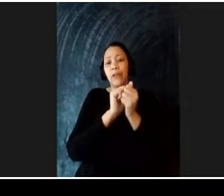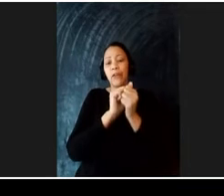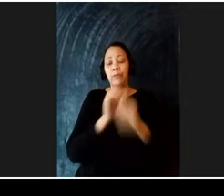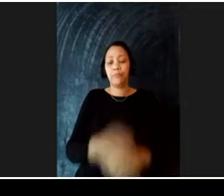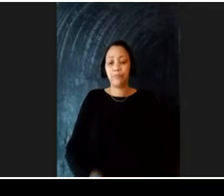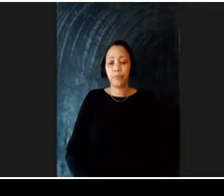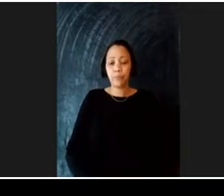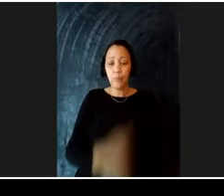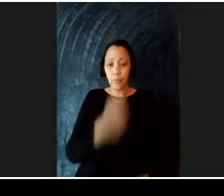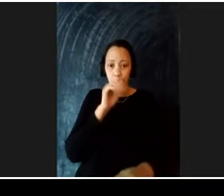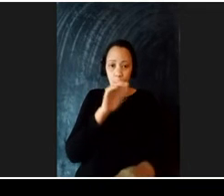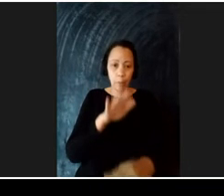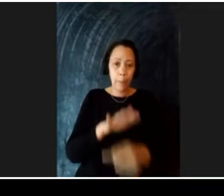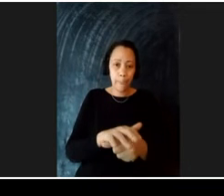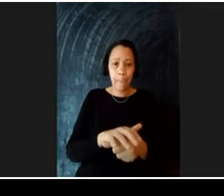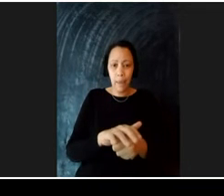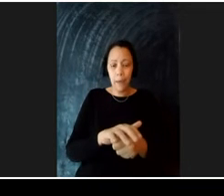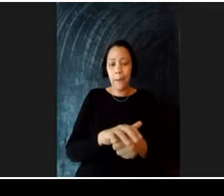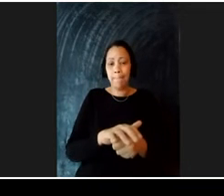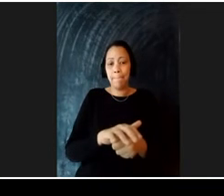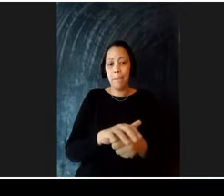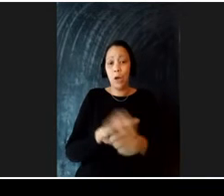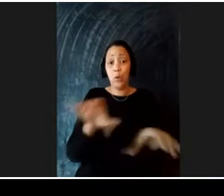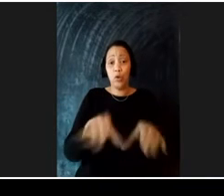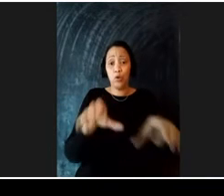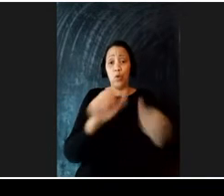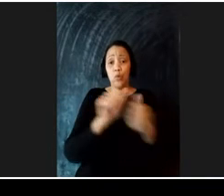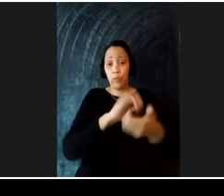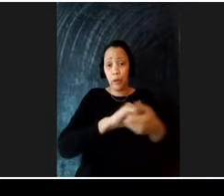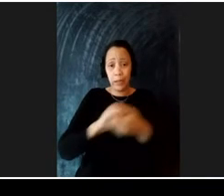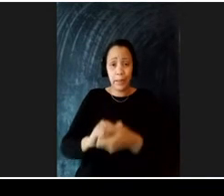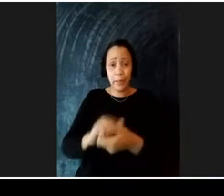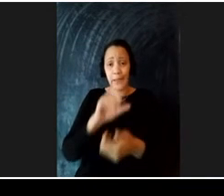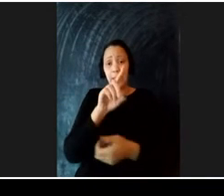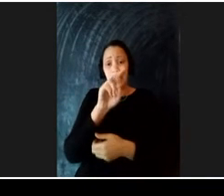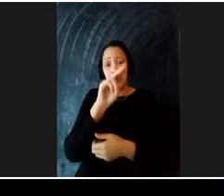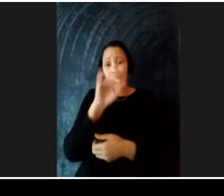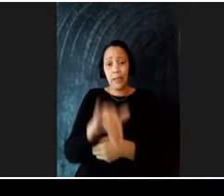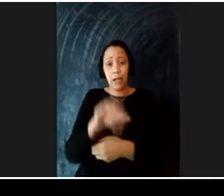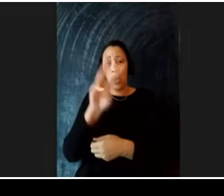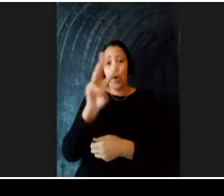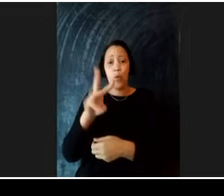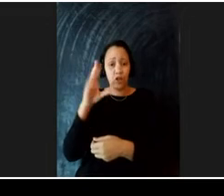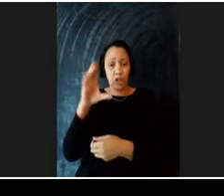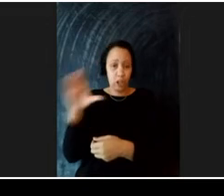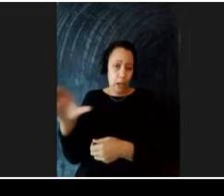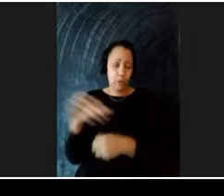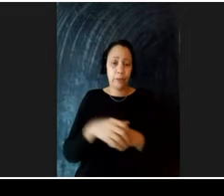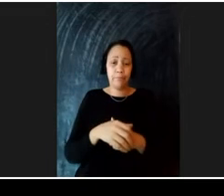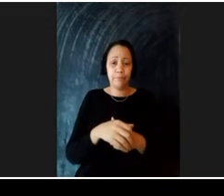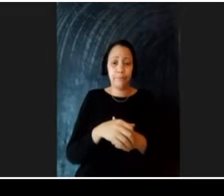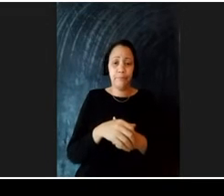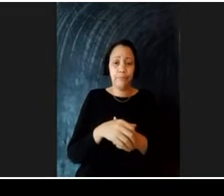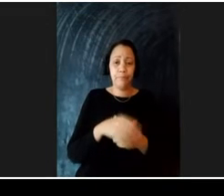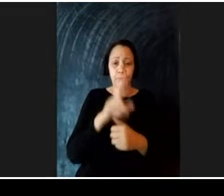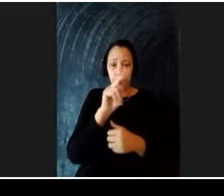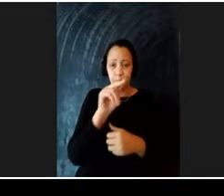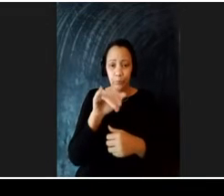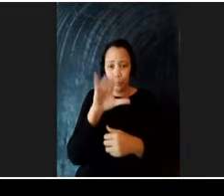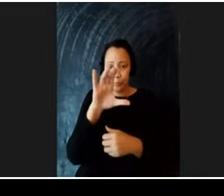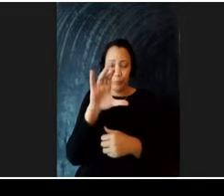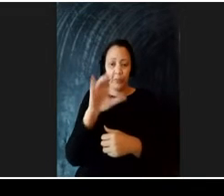place uh we partner with State uh Representatives include do to better understand the virus and the necessary implications for the populations we